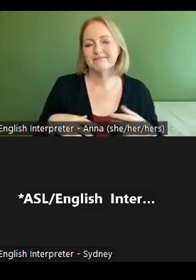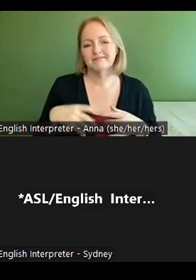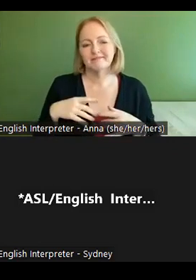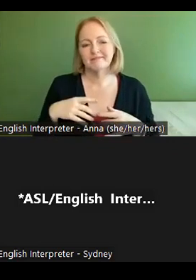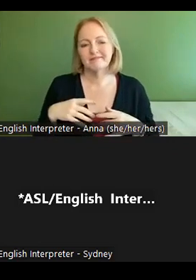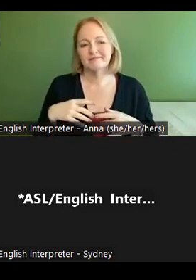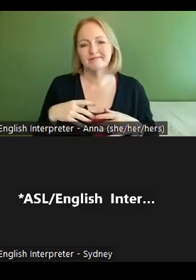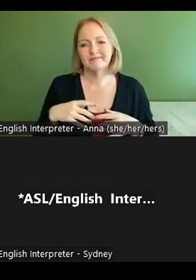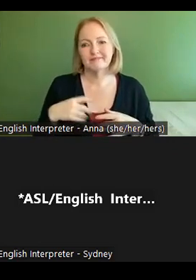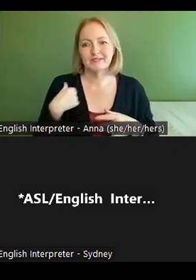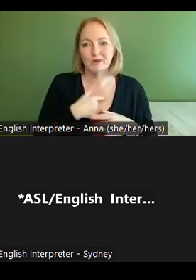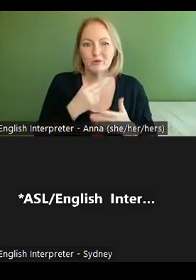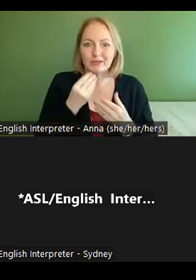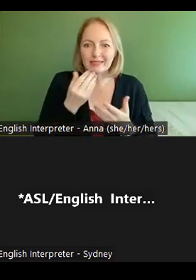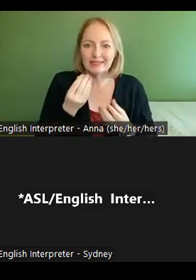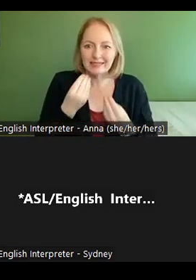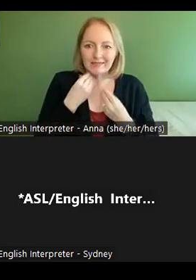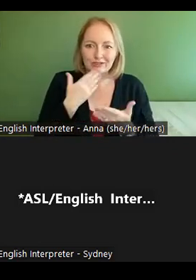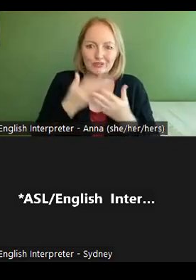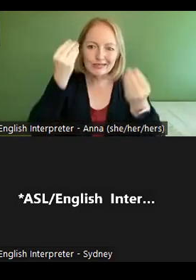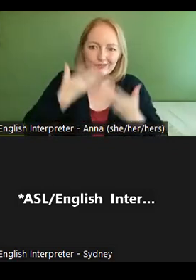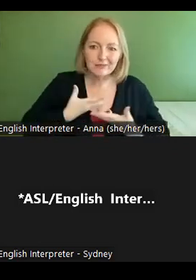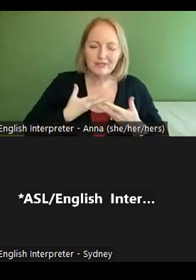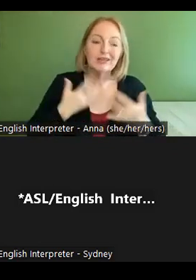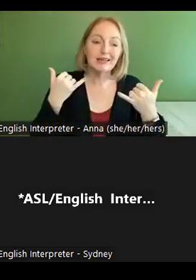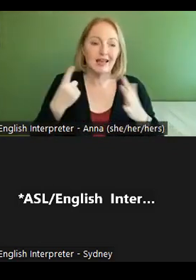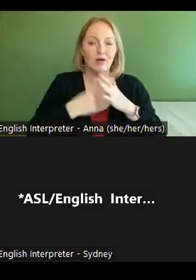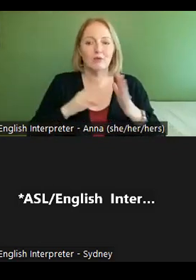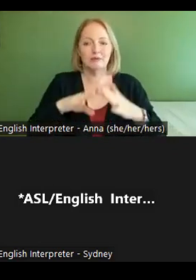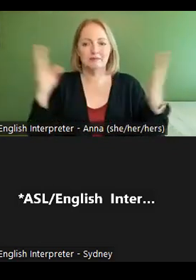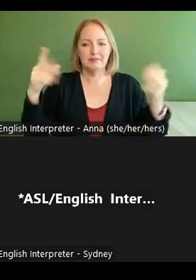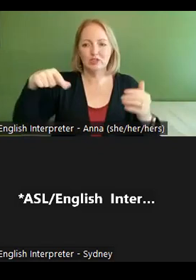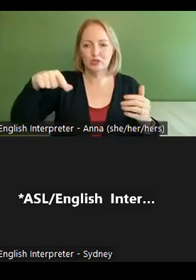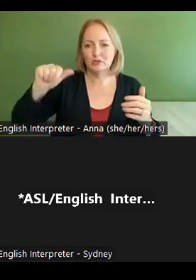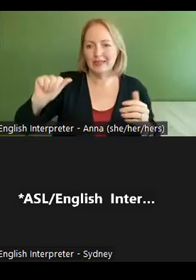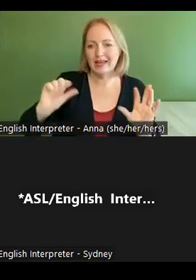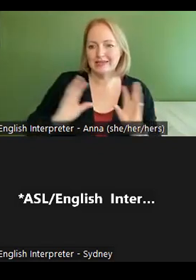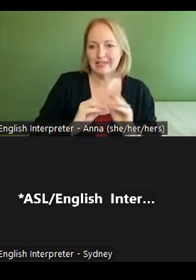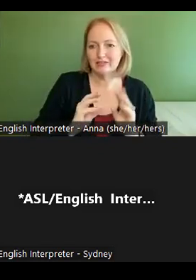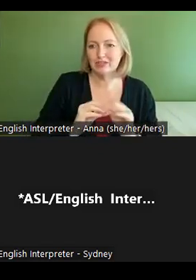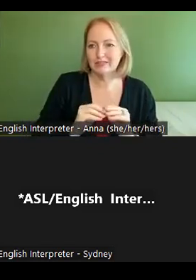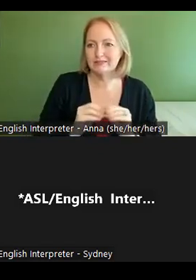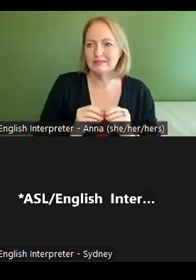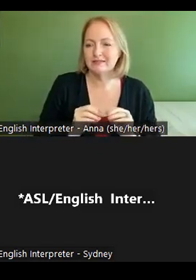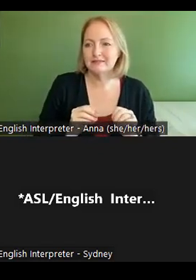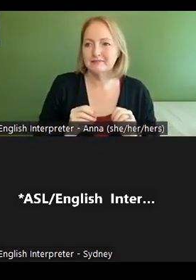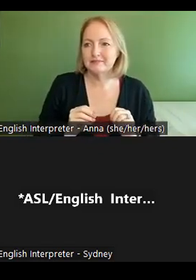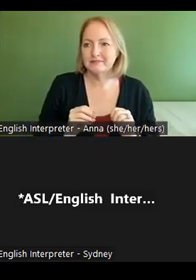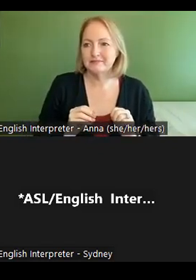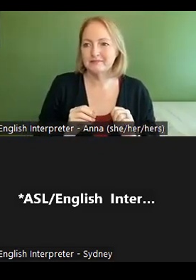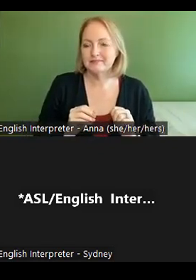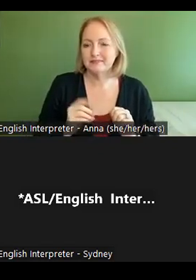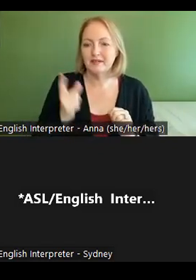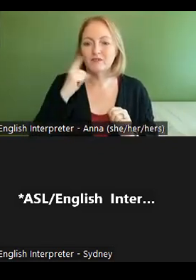us informed. We will now begin today's question and answer session for today's committee